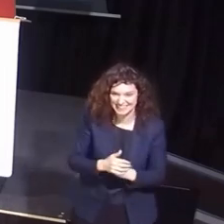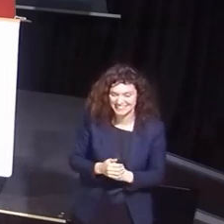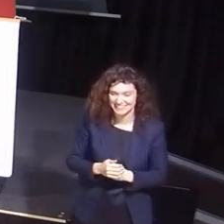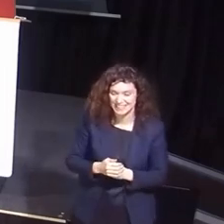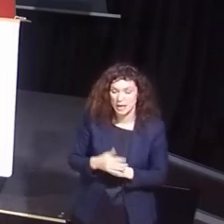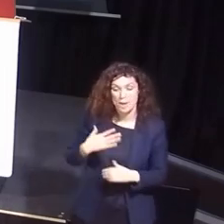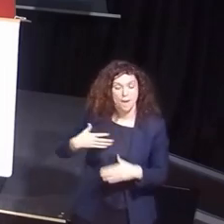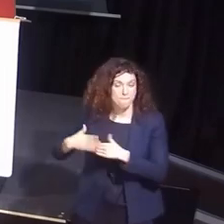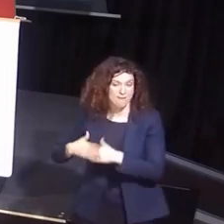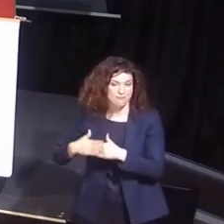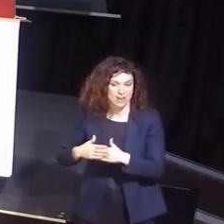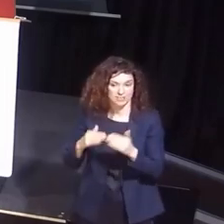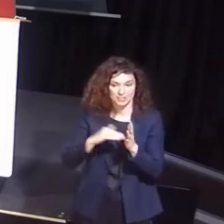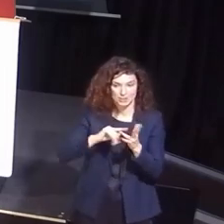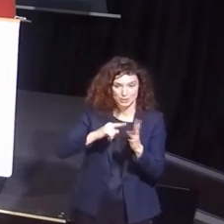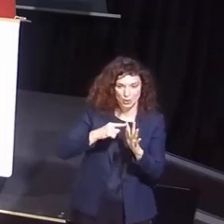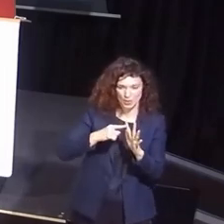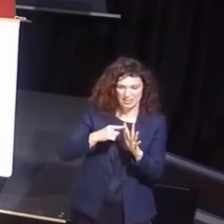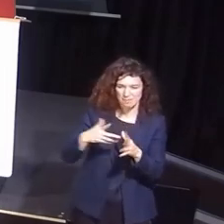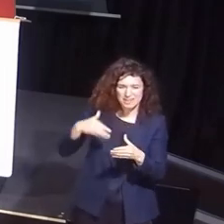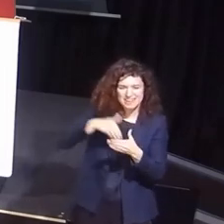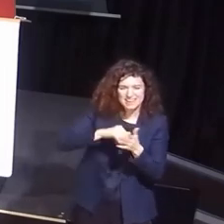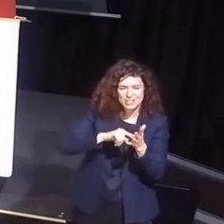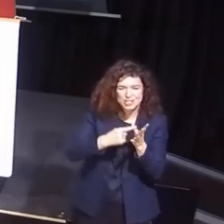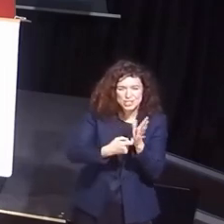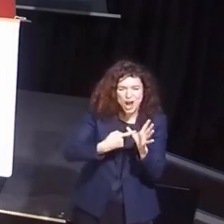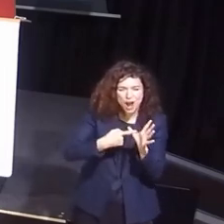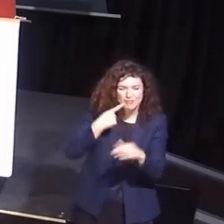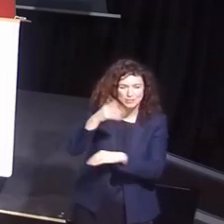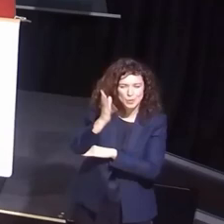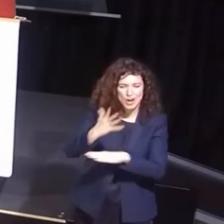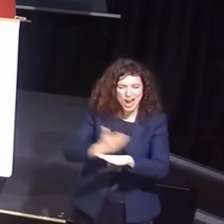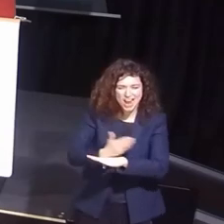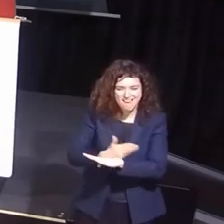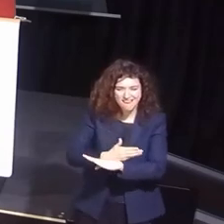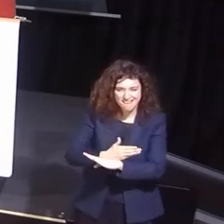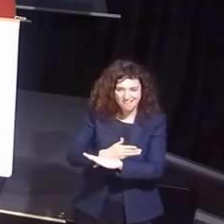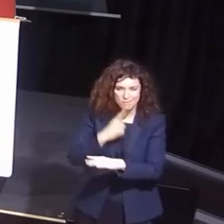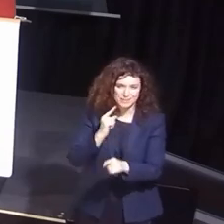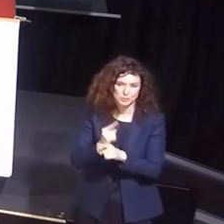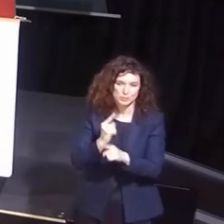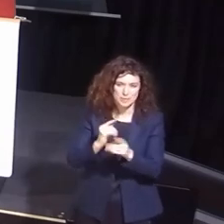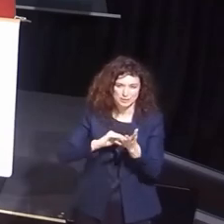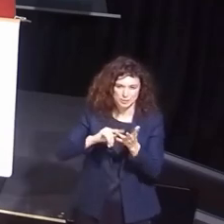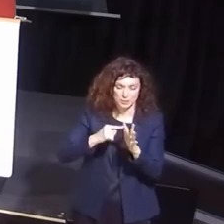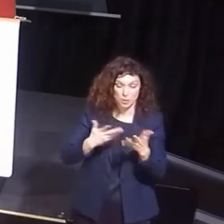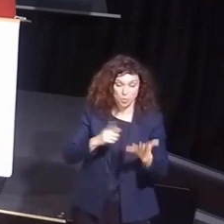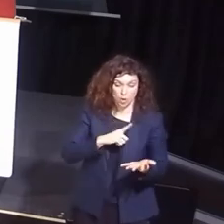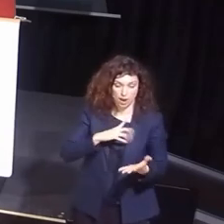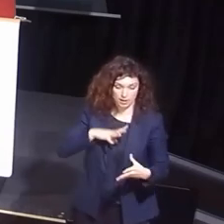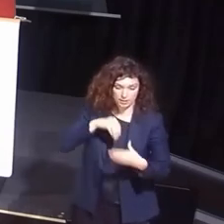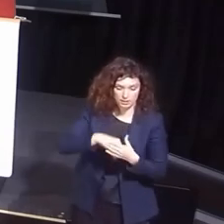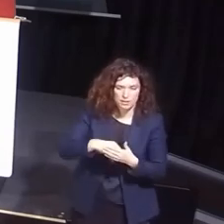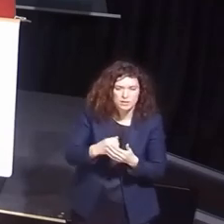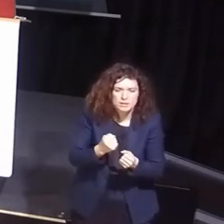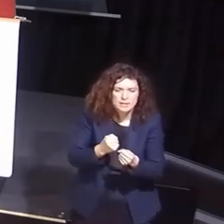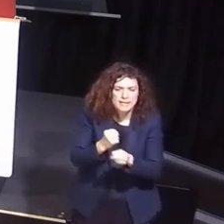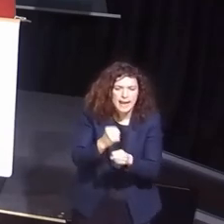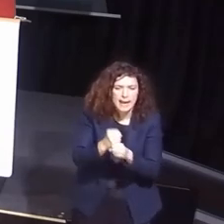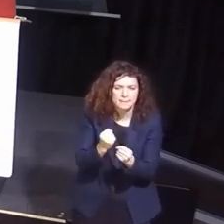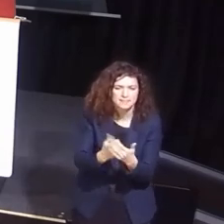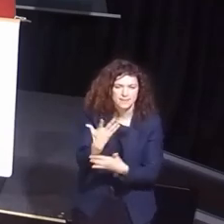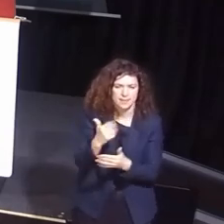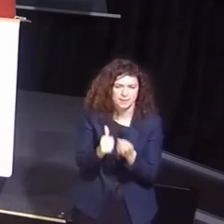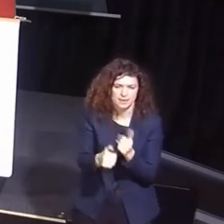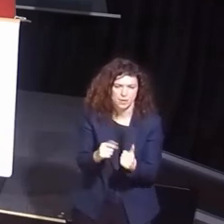in Tara's talk, one of the reasons I am a game developer now, because I've known her for almost 20